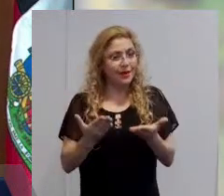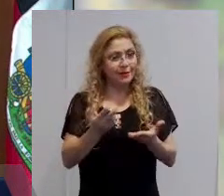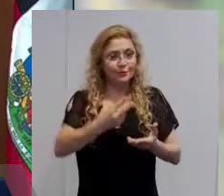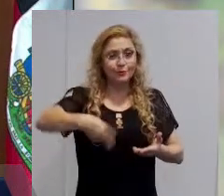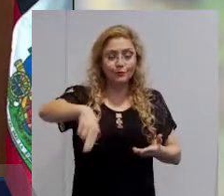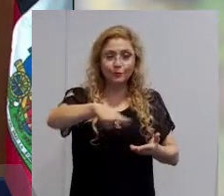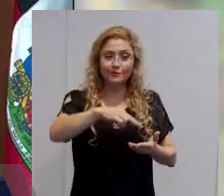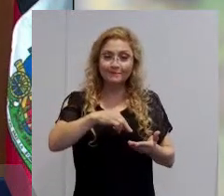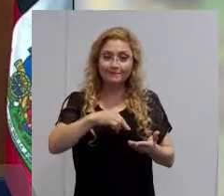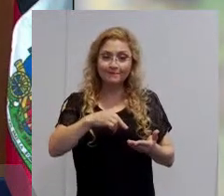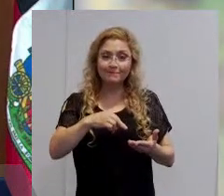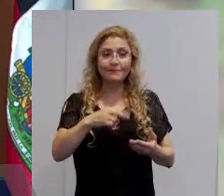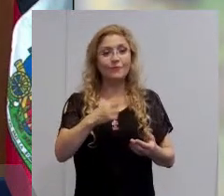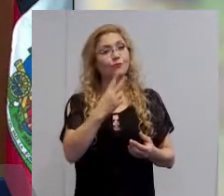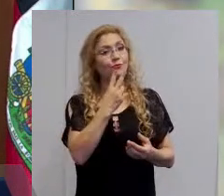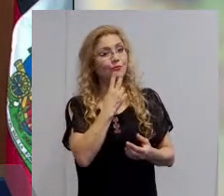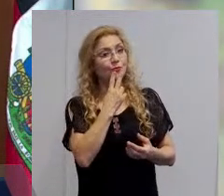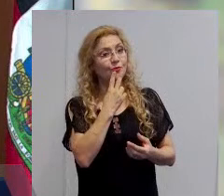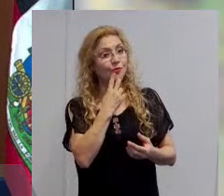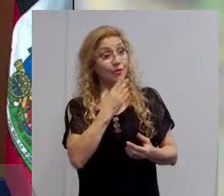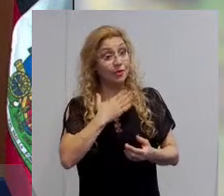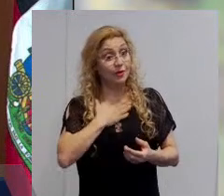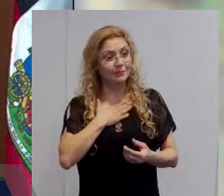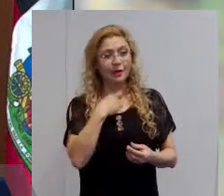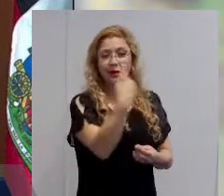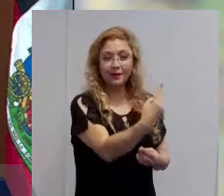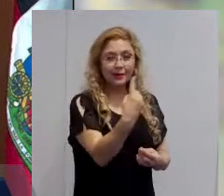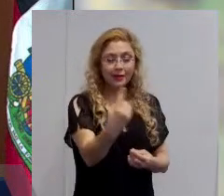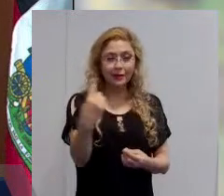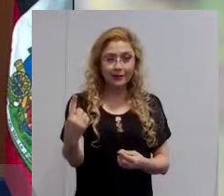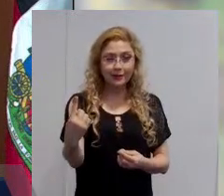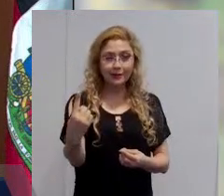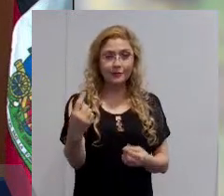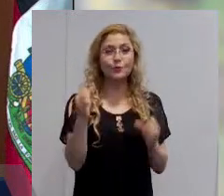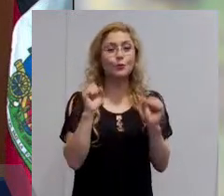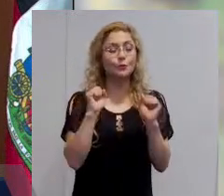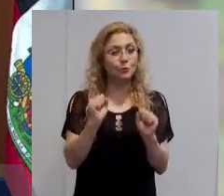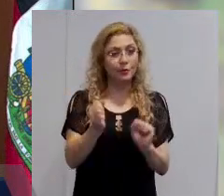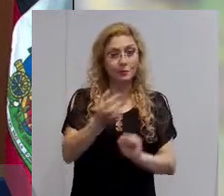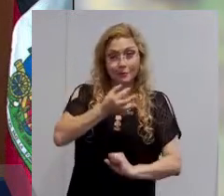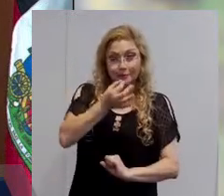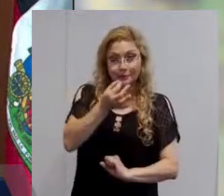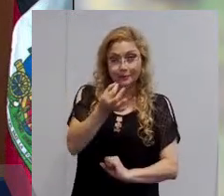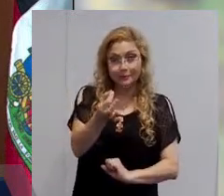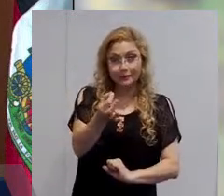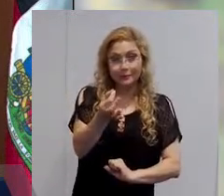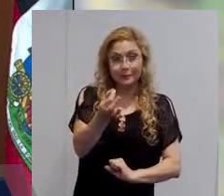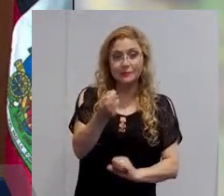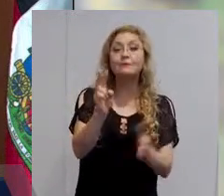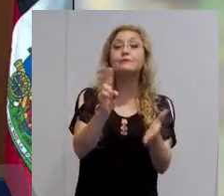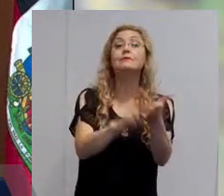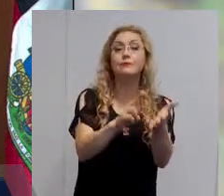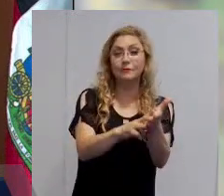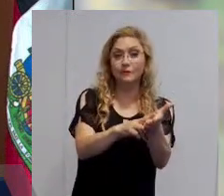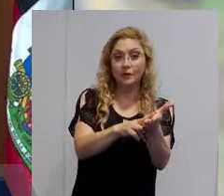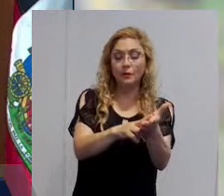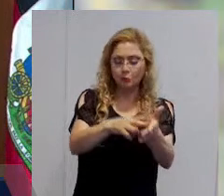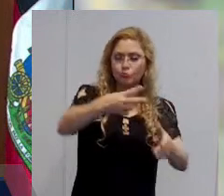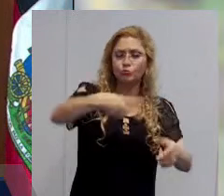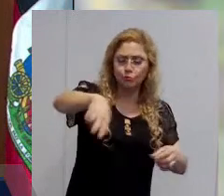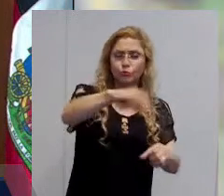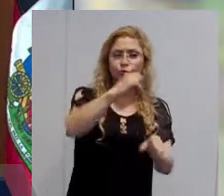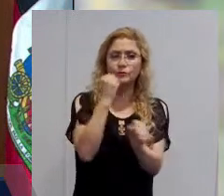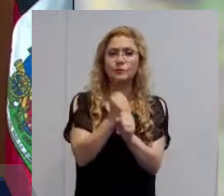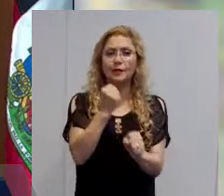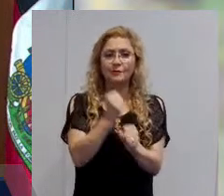opportunity that gives us life, so that each one may say that we are